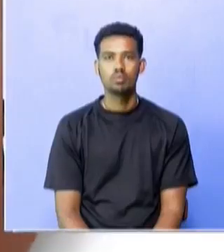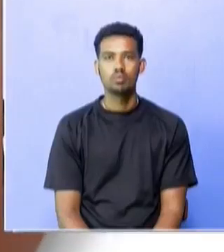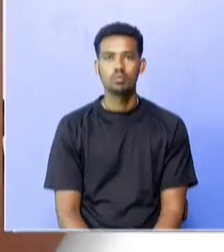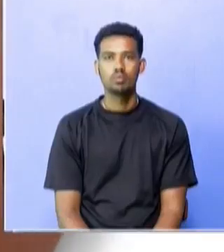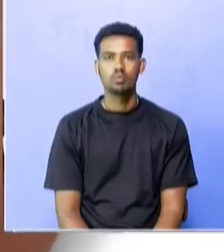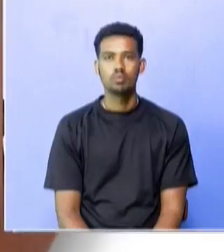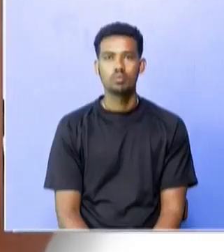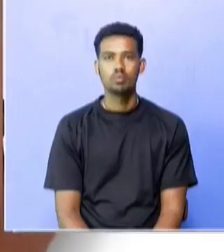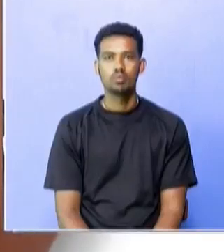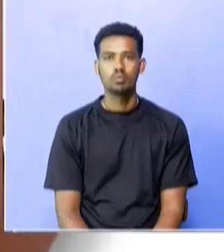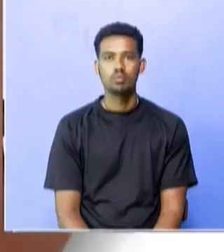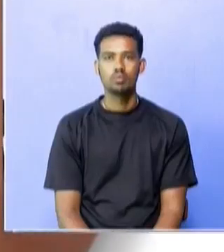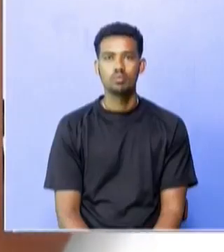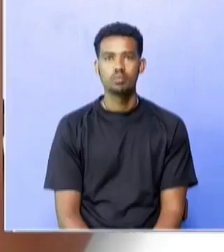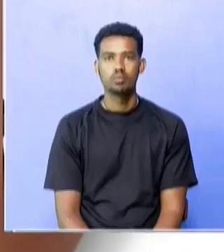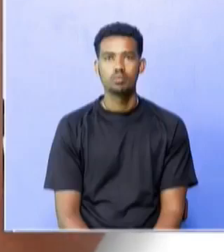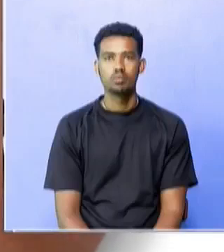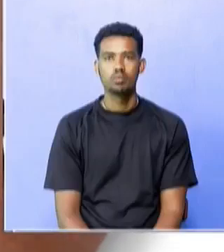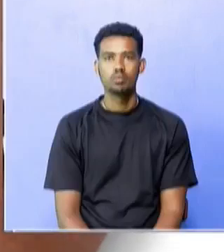with,